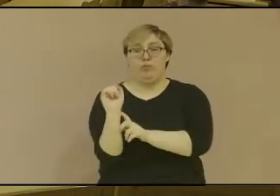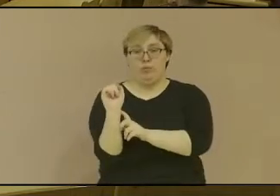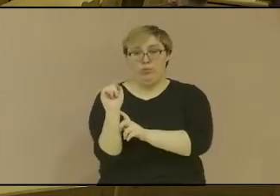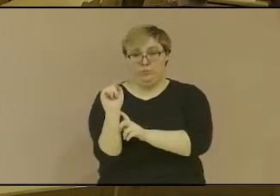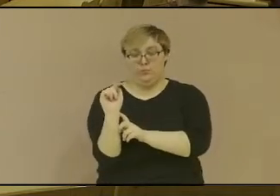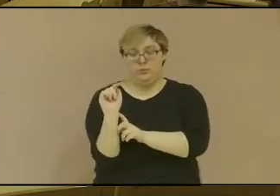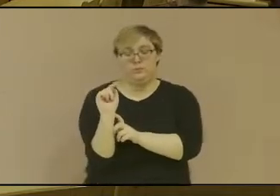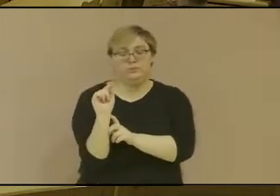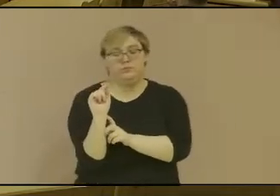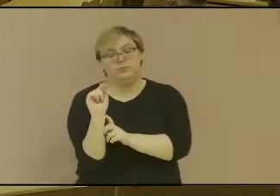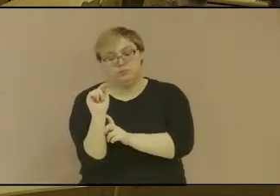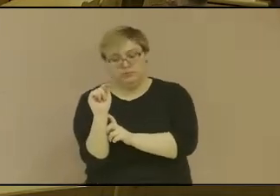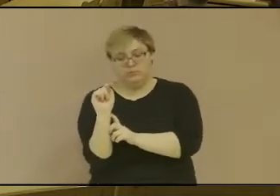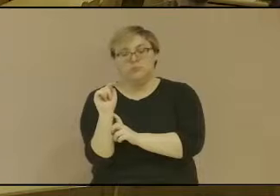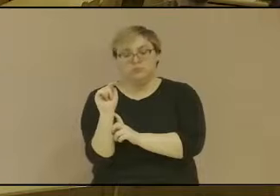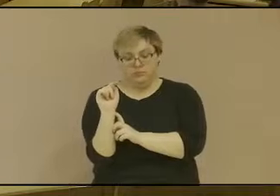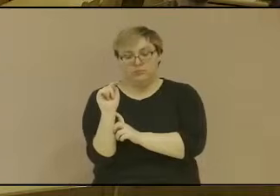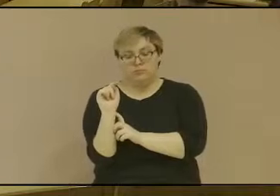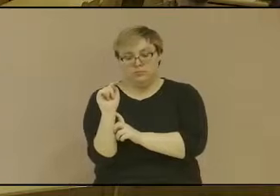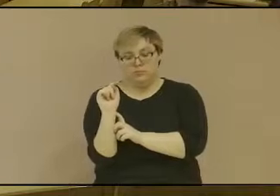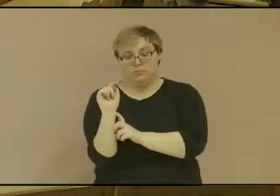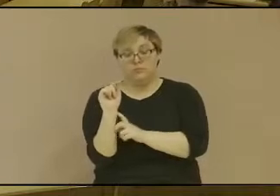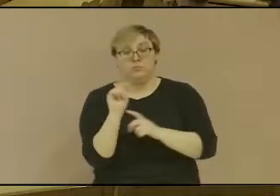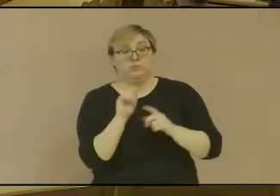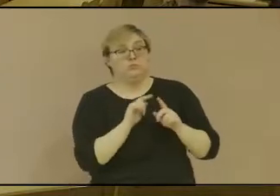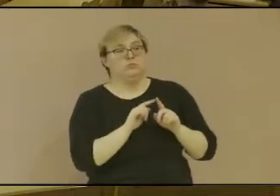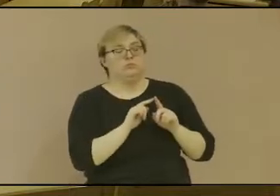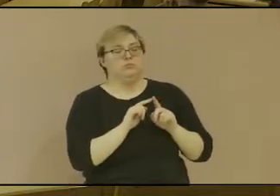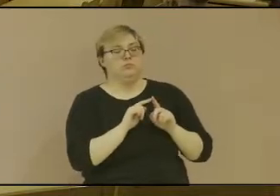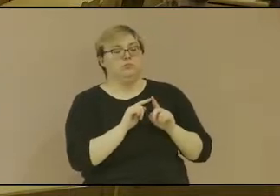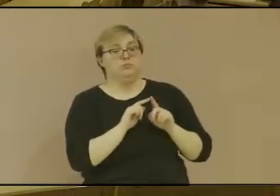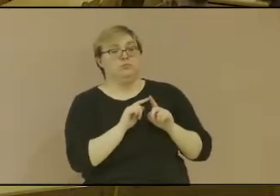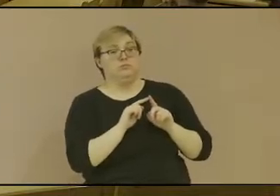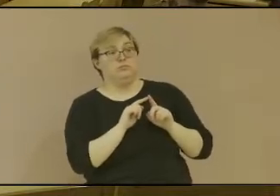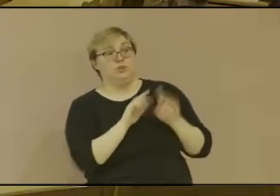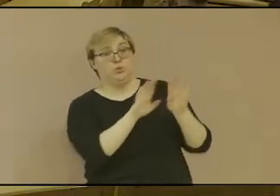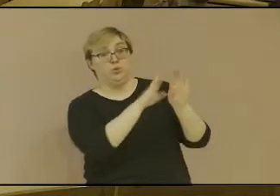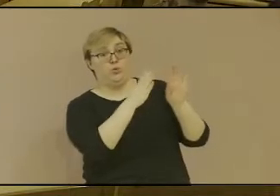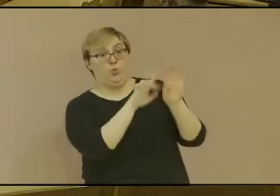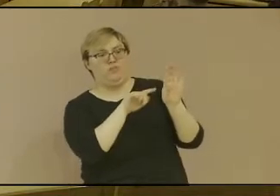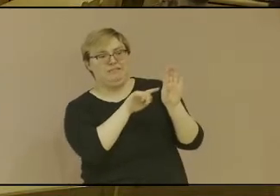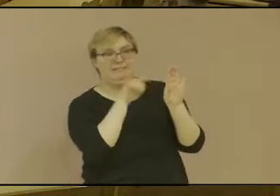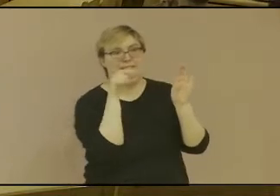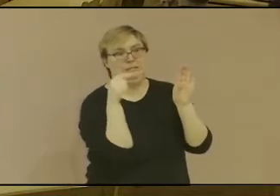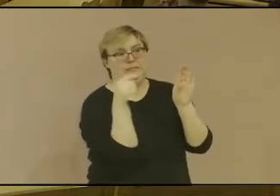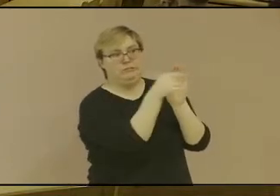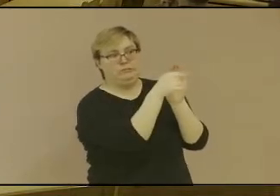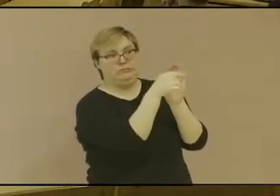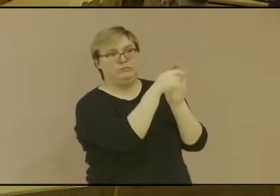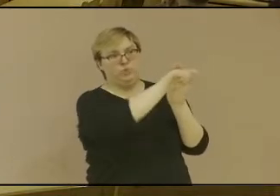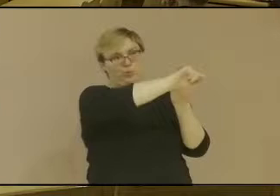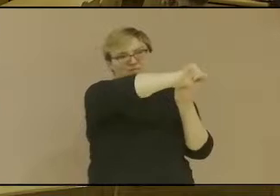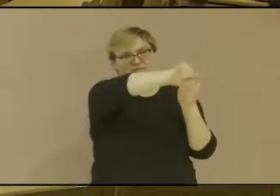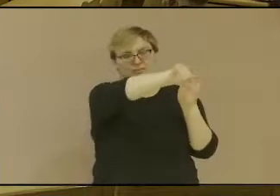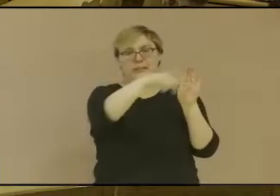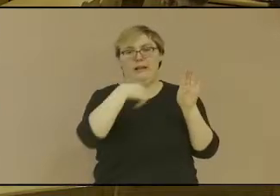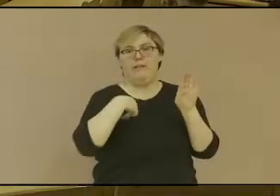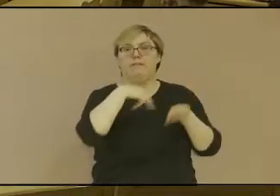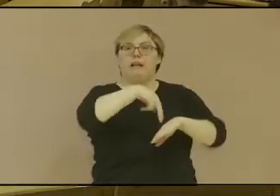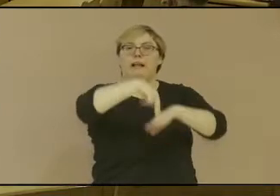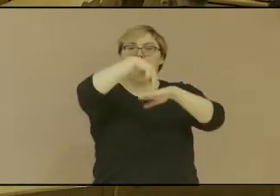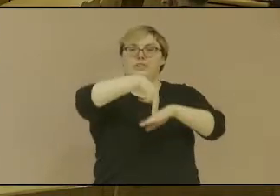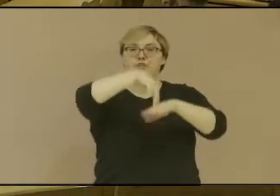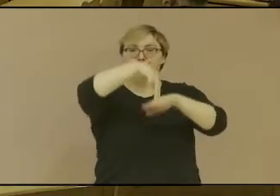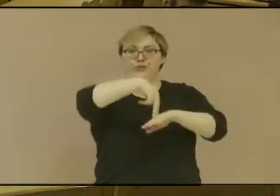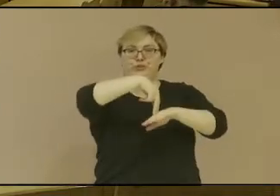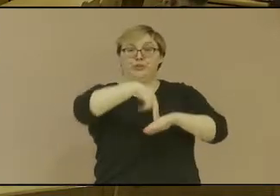sorry, just outside the building, or outside the door there, sorry. There's an elevator. You can either take the elevator up